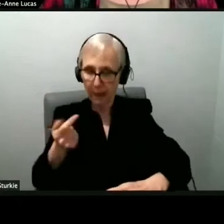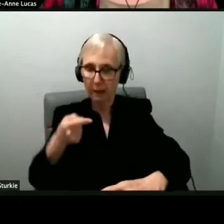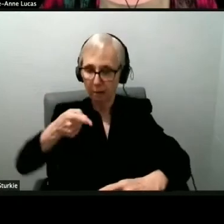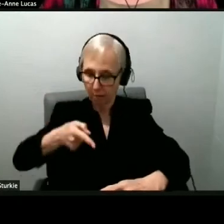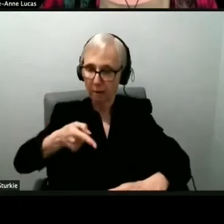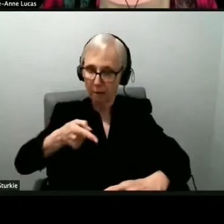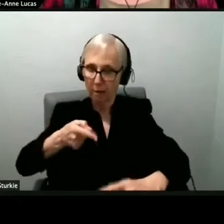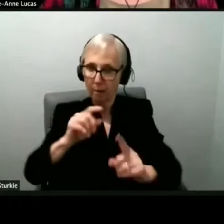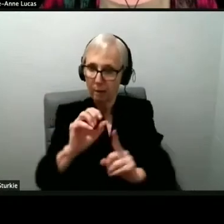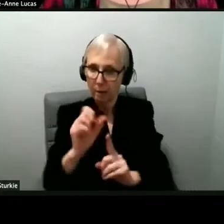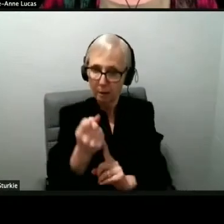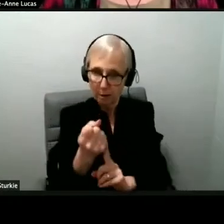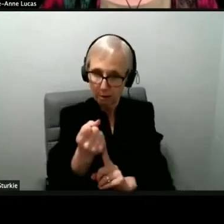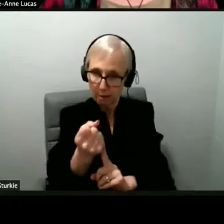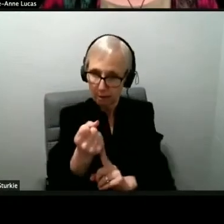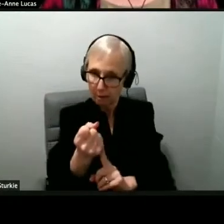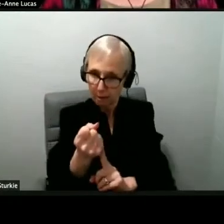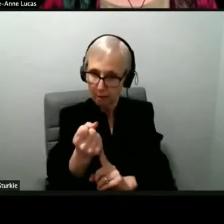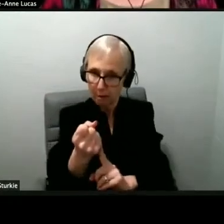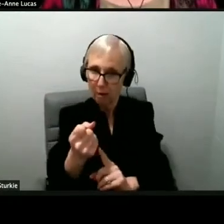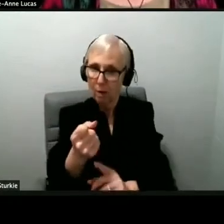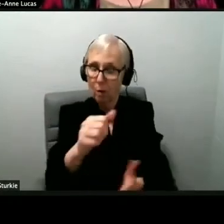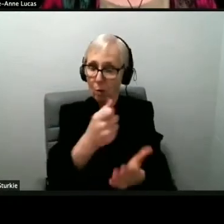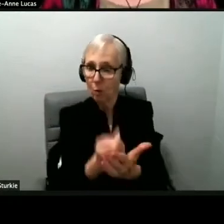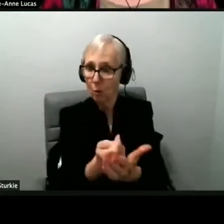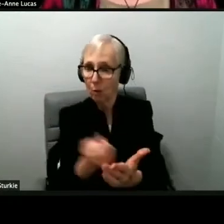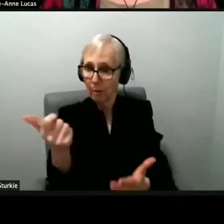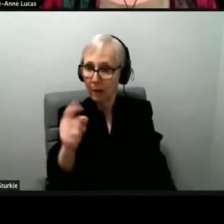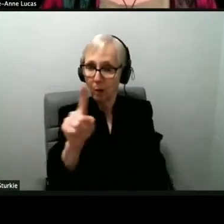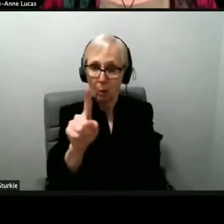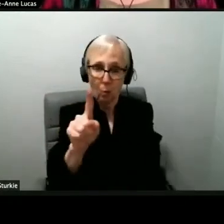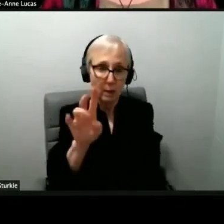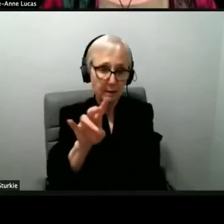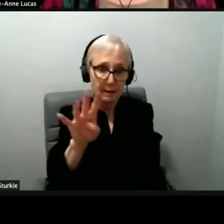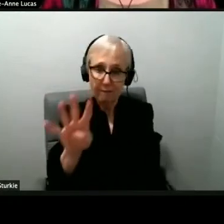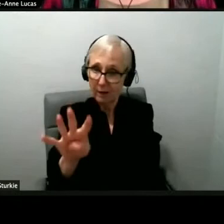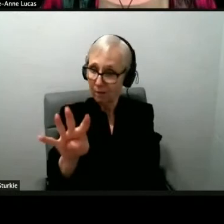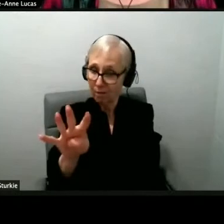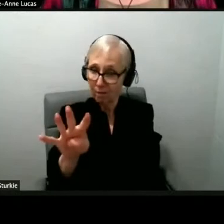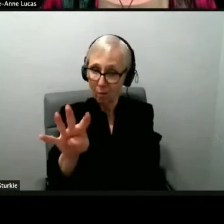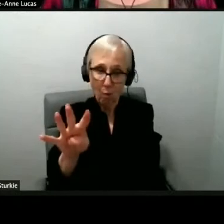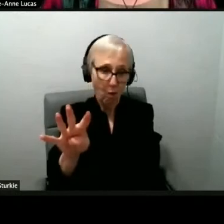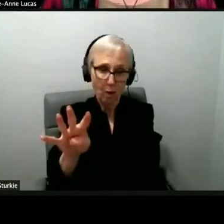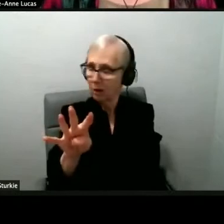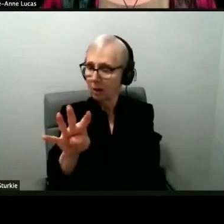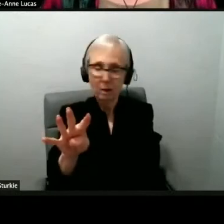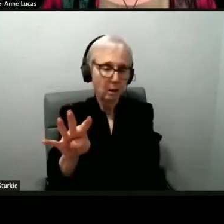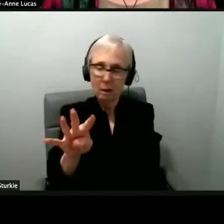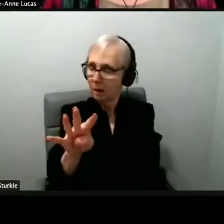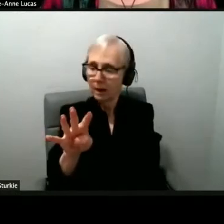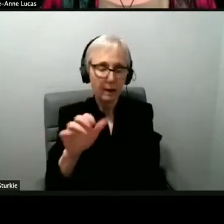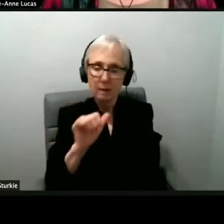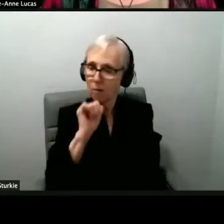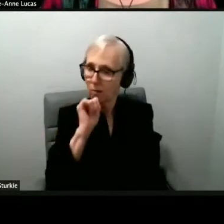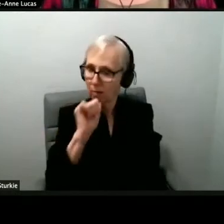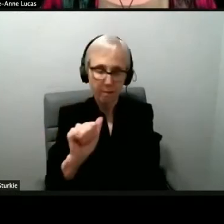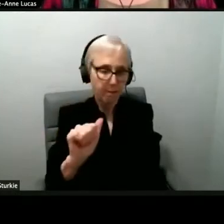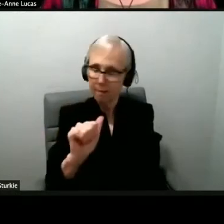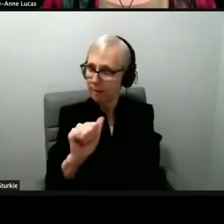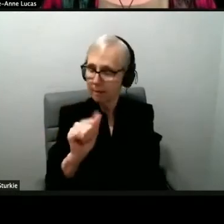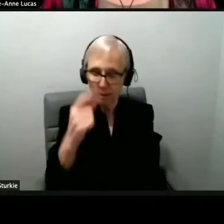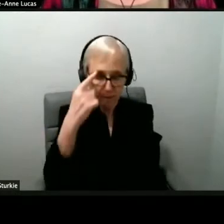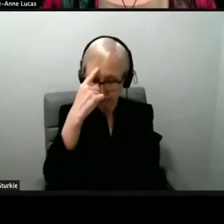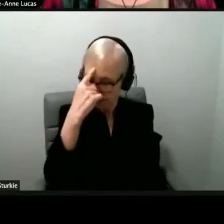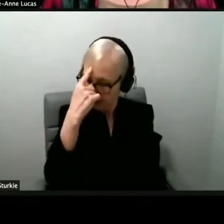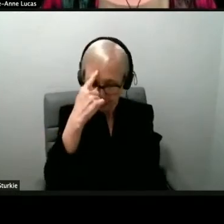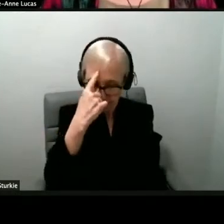going on. Do I feel like taking away 174 is going to hold accountability within the law force? I do not see that as of yet. I'm going